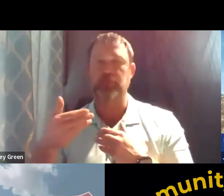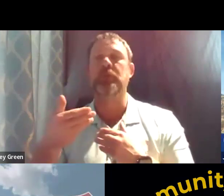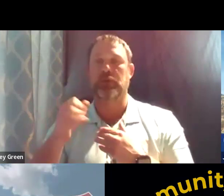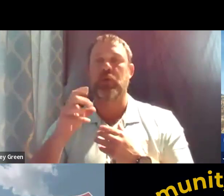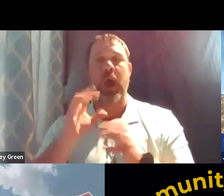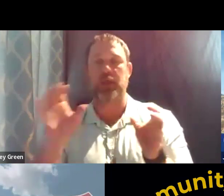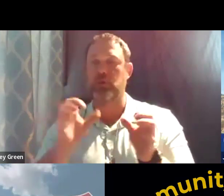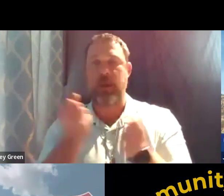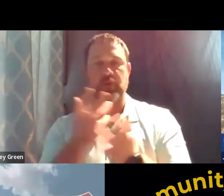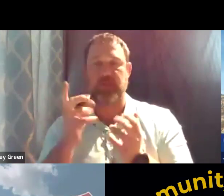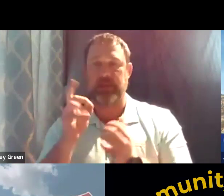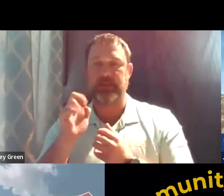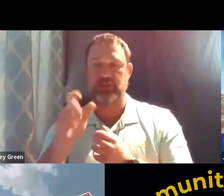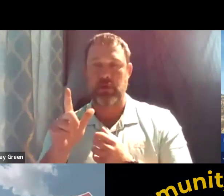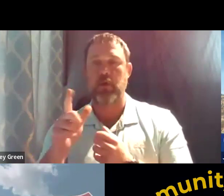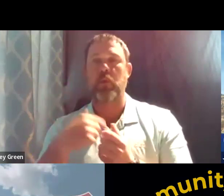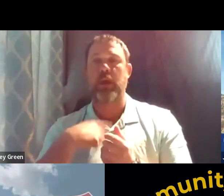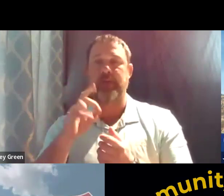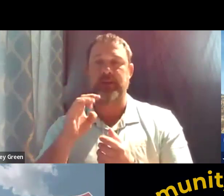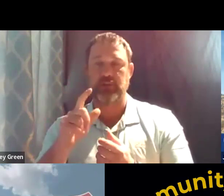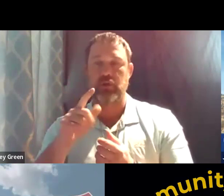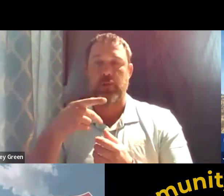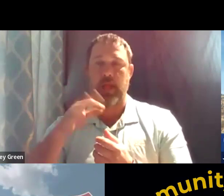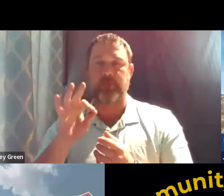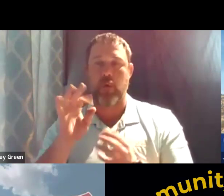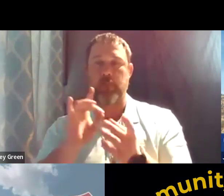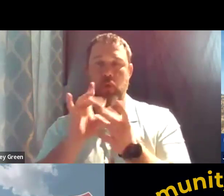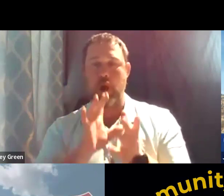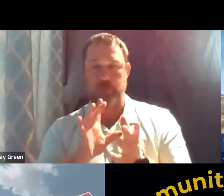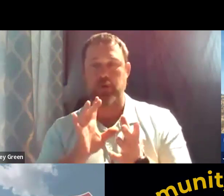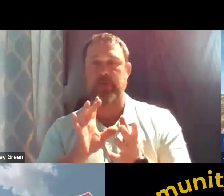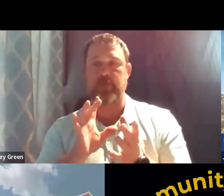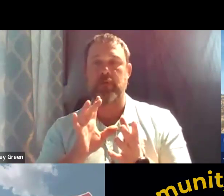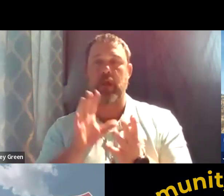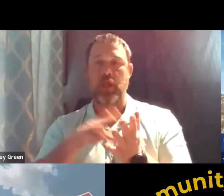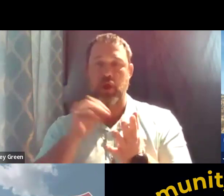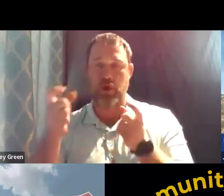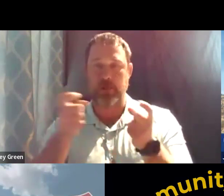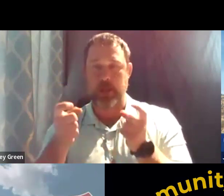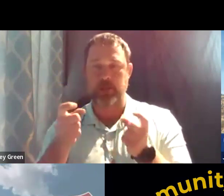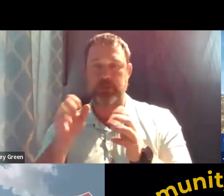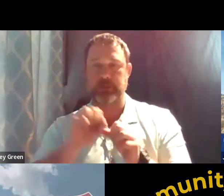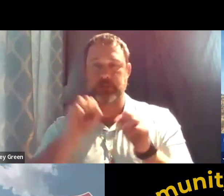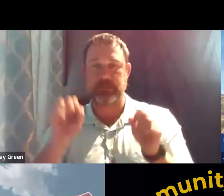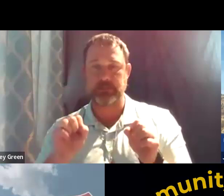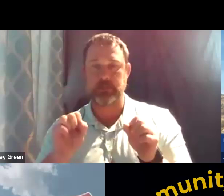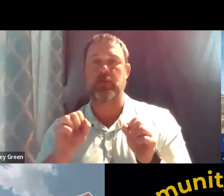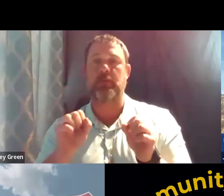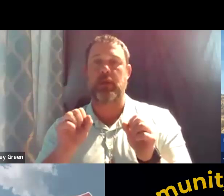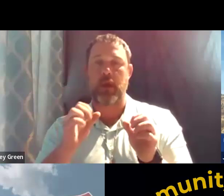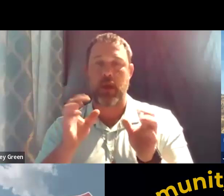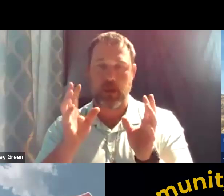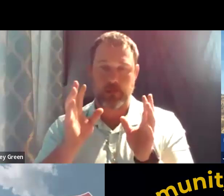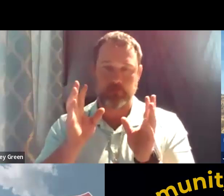digitally, and we have a digital platform cooperative. It's a learning management system and a meeting place and